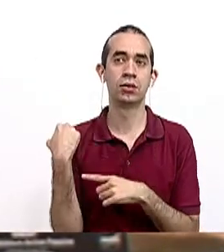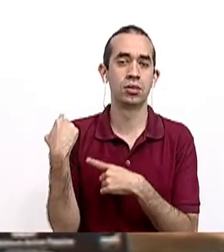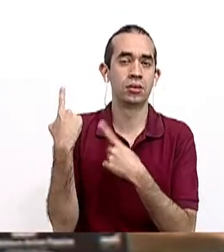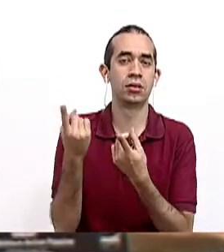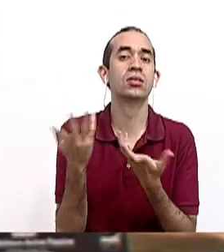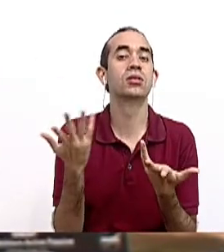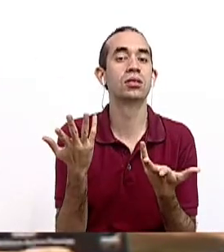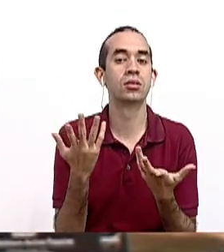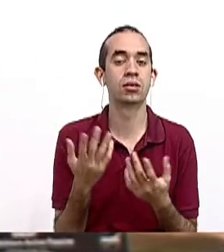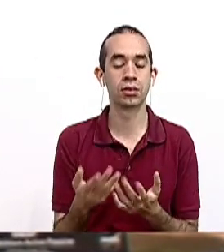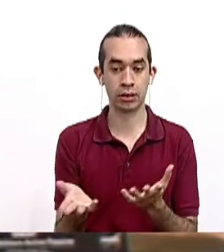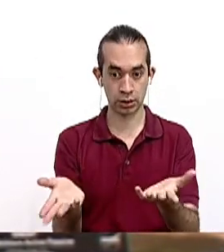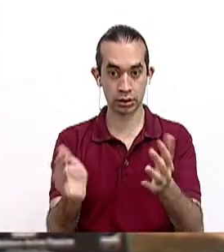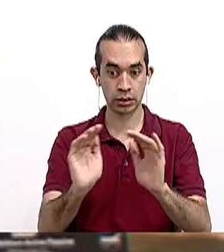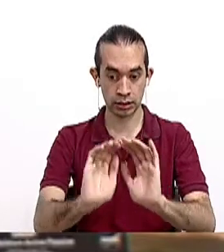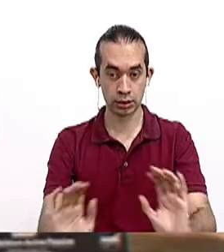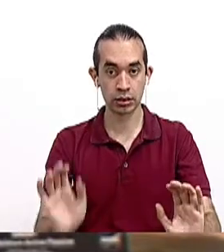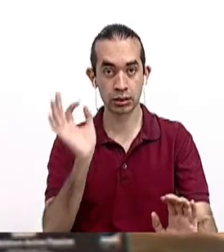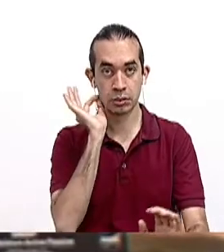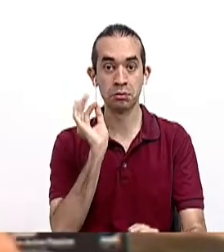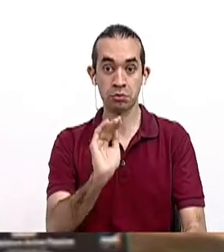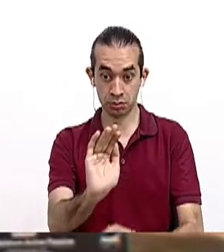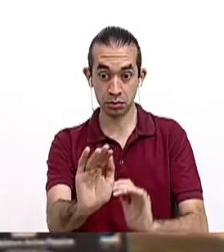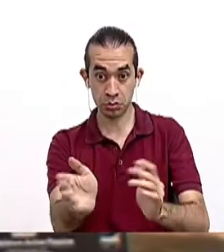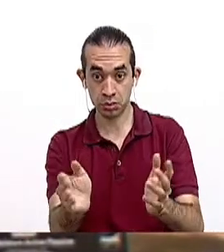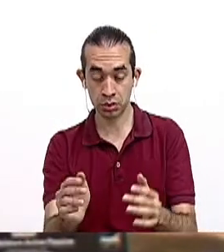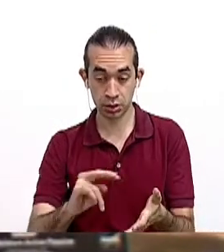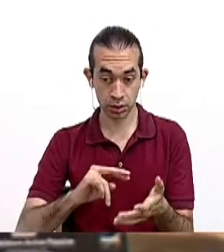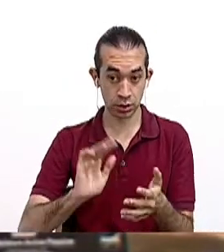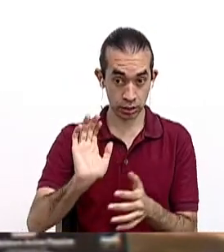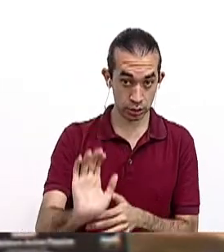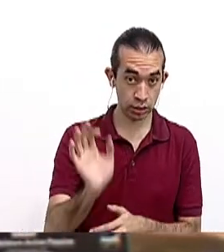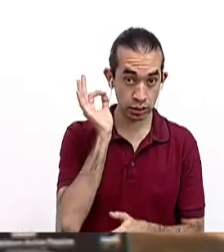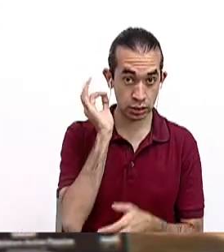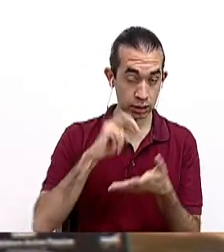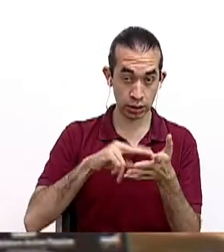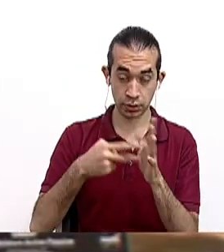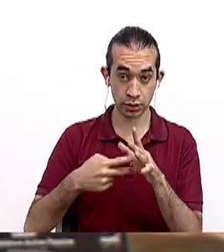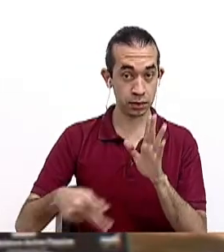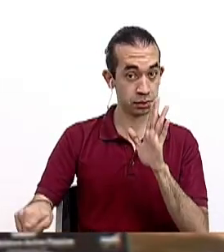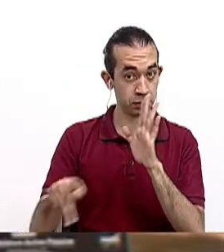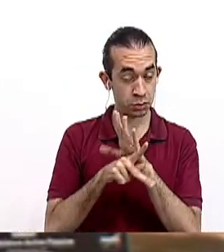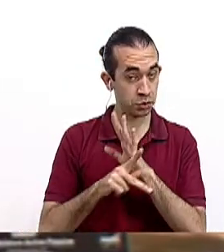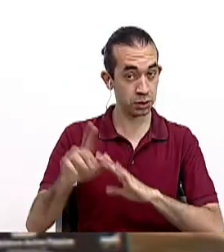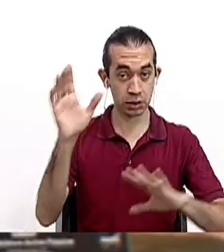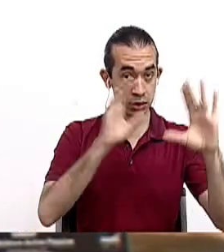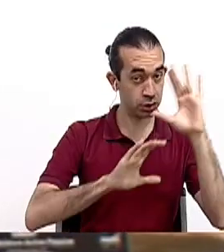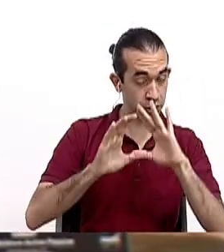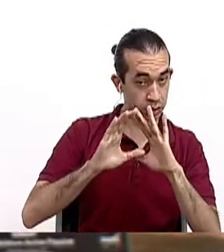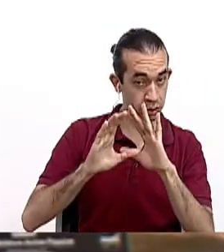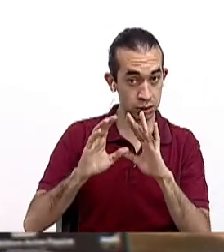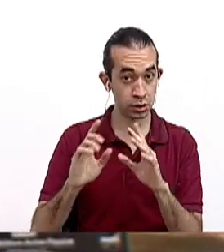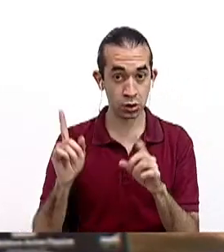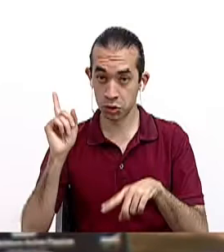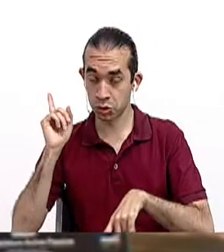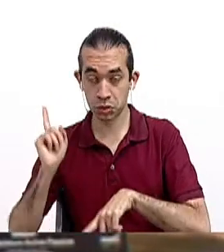is to plant those seeds in those little girls, that just because you're a girl doesn't mean that you cannot be a scientist or an engineer. And just because your parents